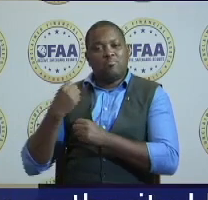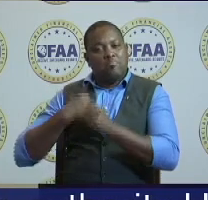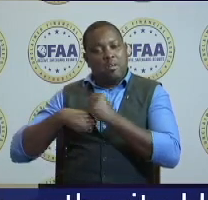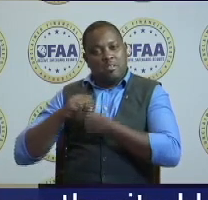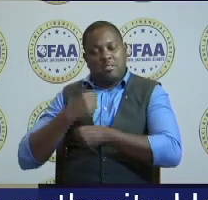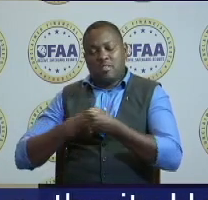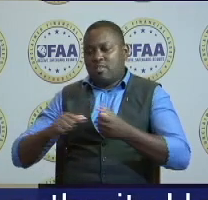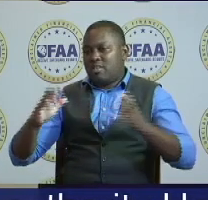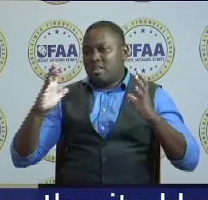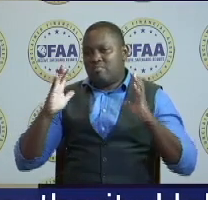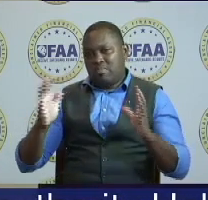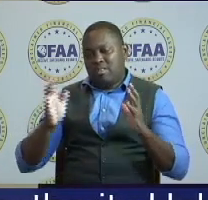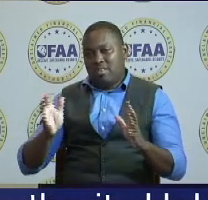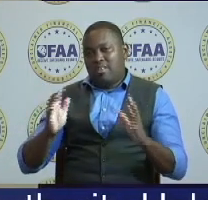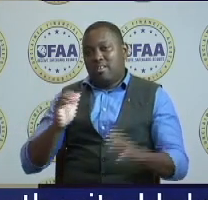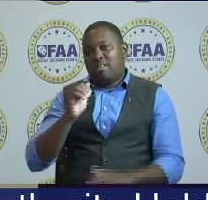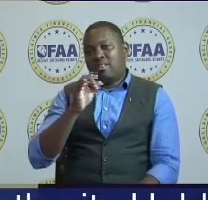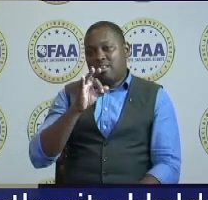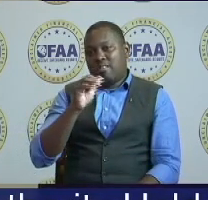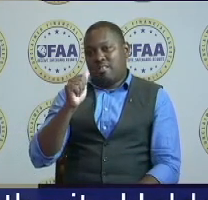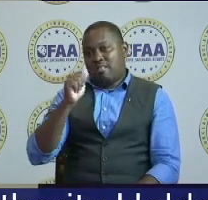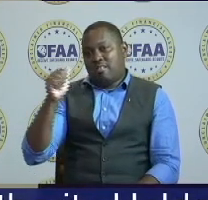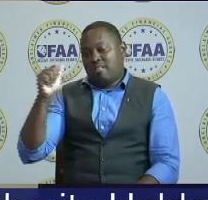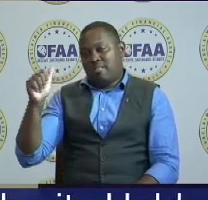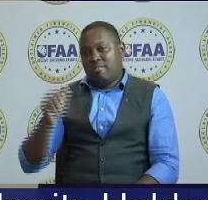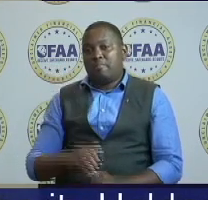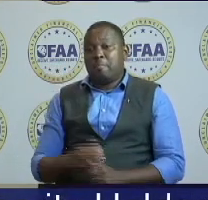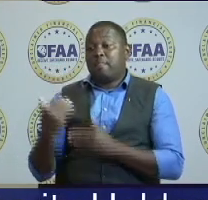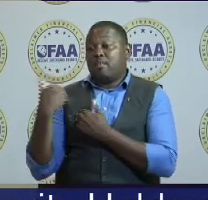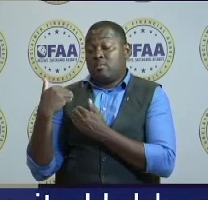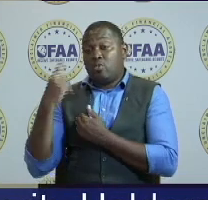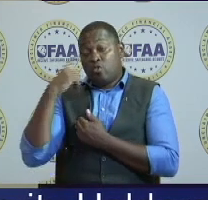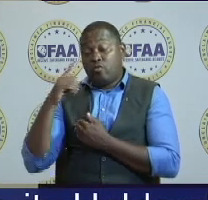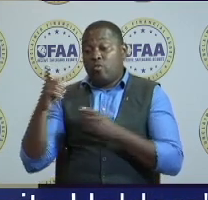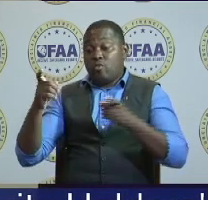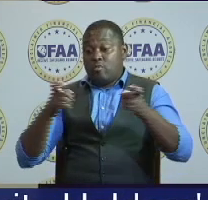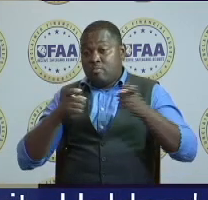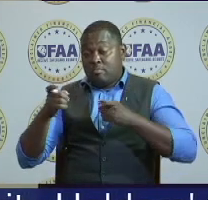activities at the authority and responsible of course for the overall management of the